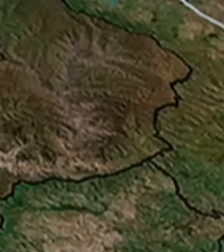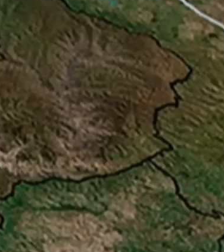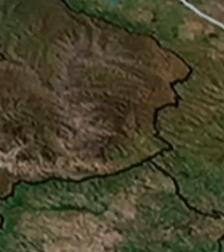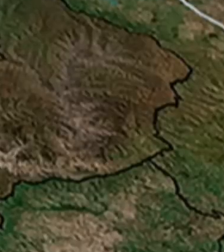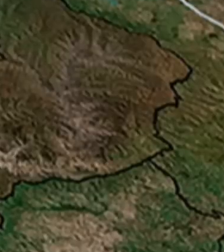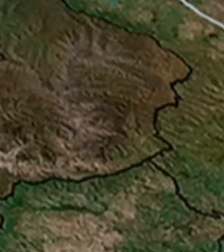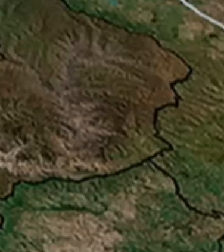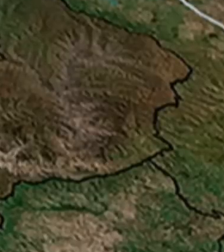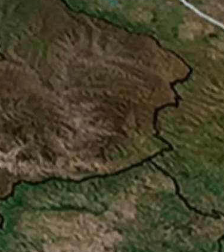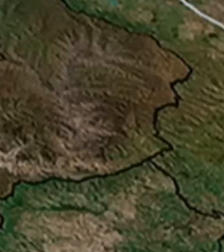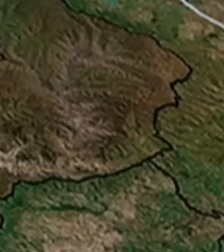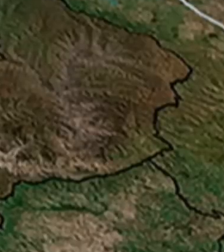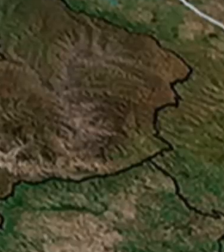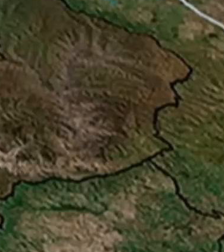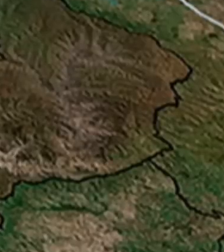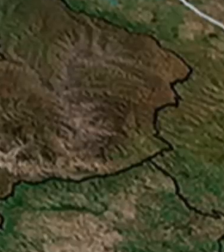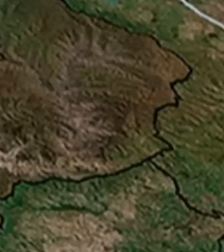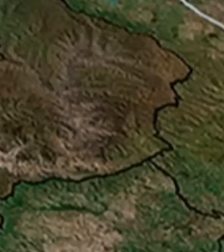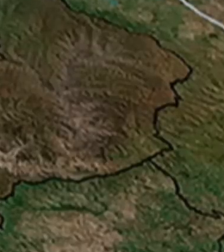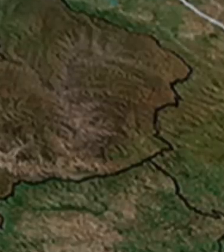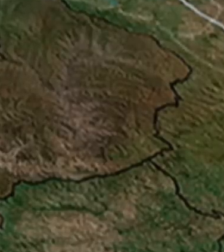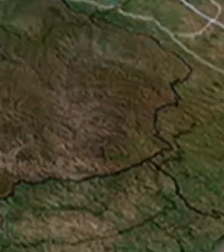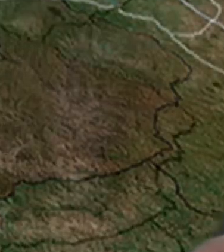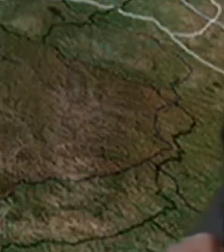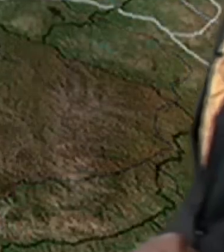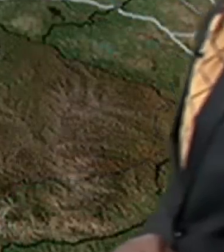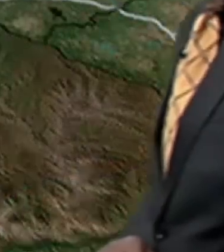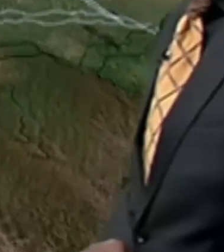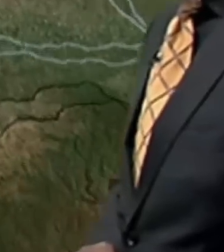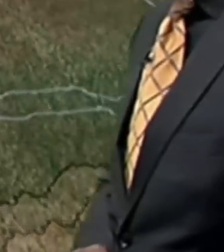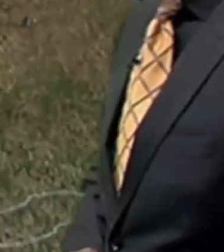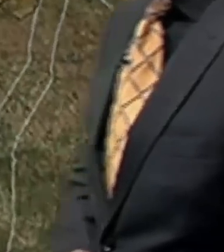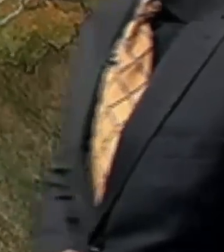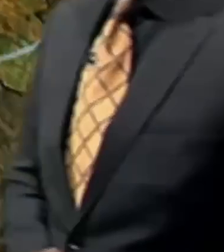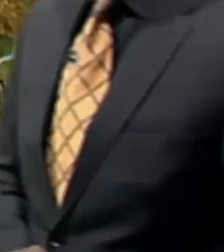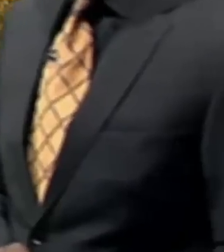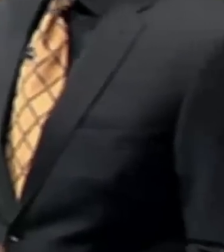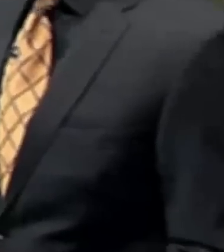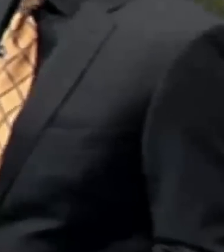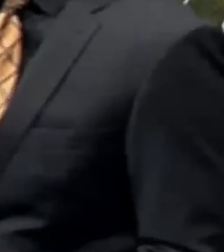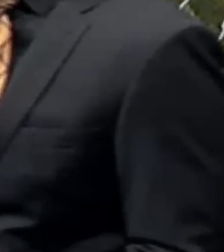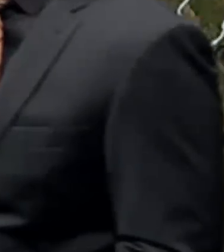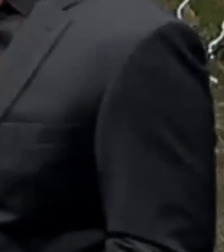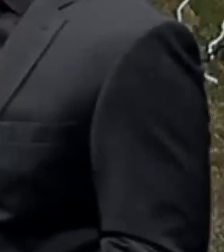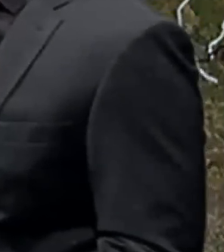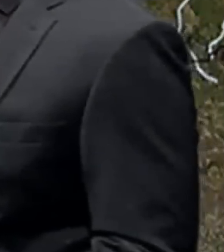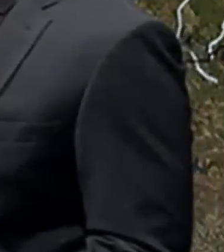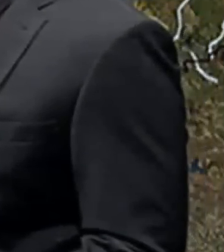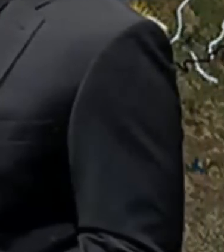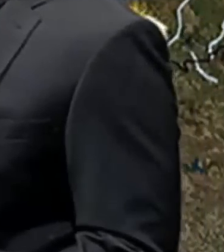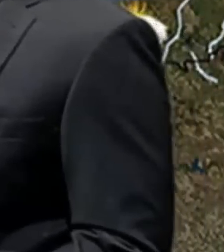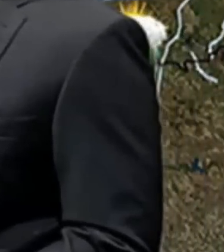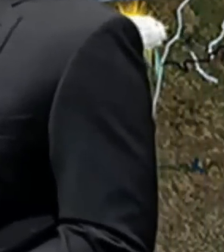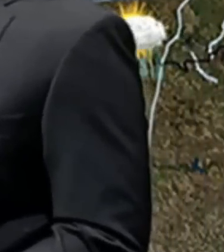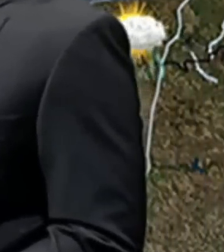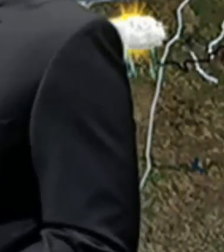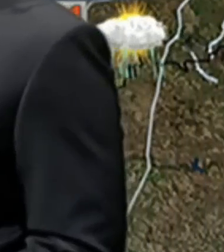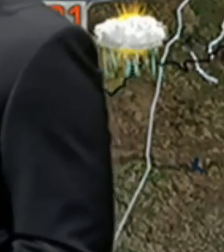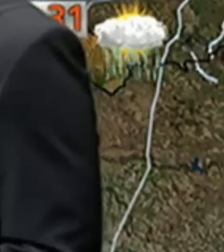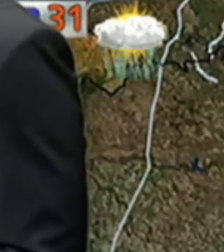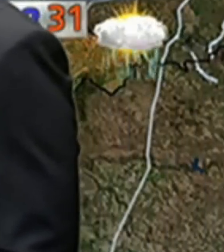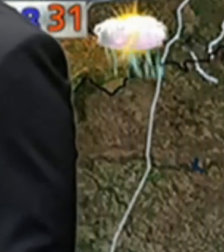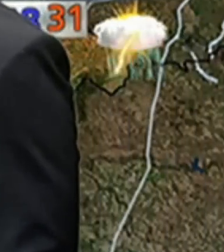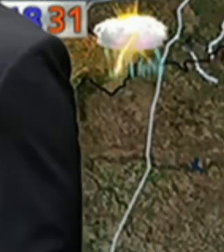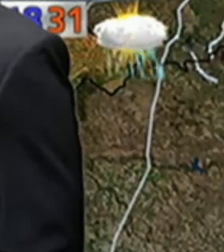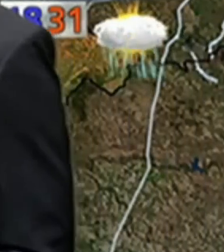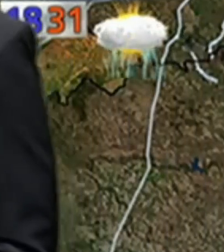le hona ka Kronstadt ho tlokomela re teng o tla hle tshise ho kenela ha re sentse salbla hona ka hare ho Northwest a re shebile hona Swaziland ke Vryburg o tla